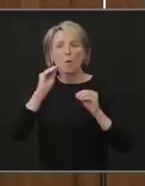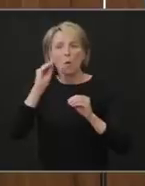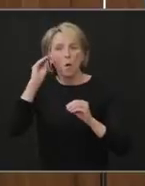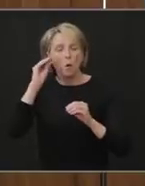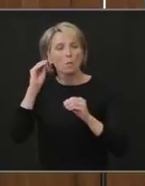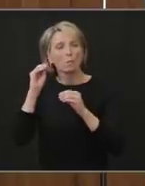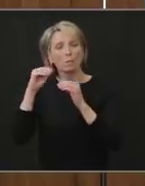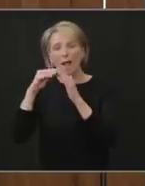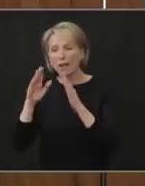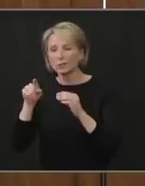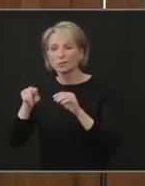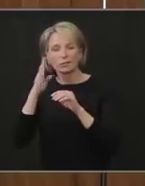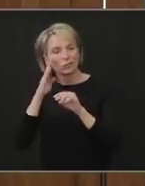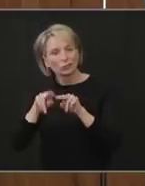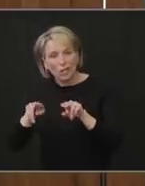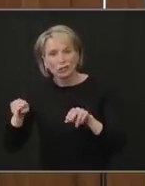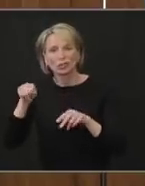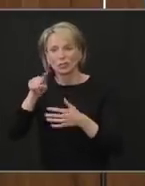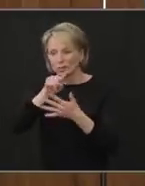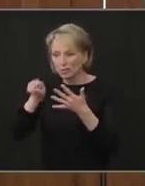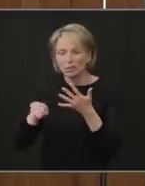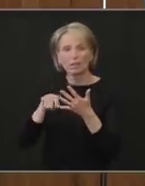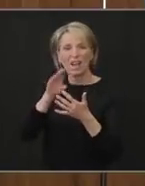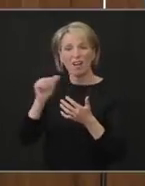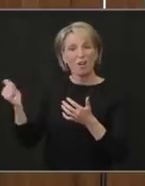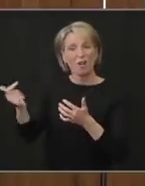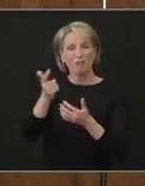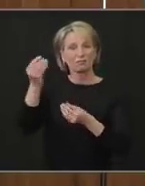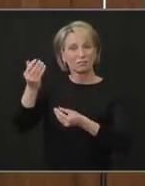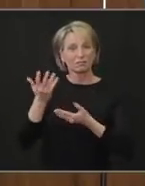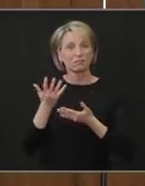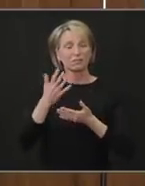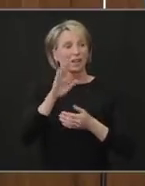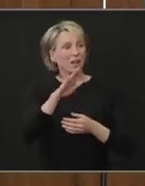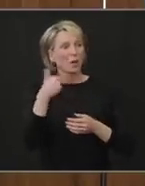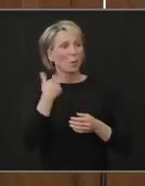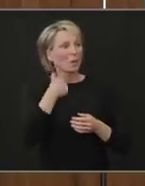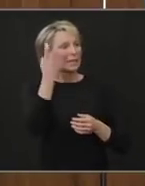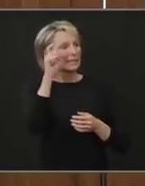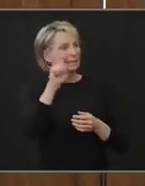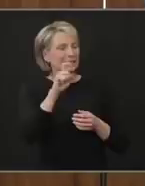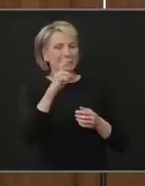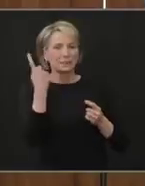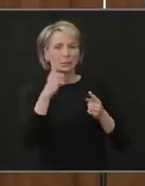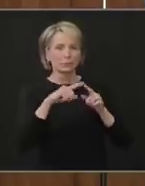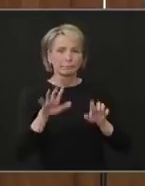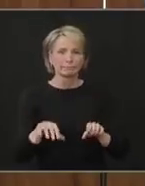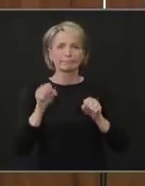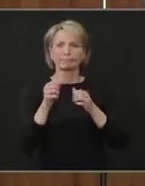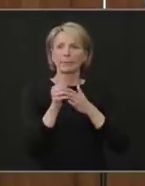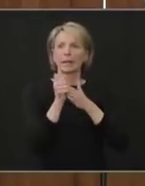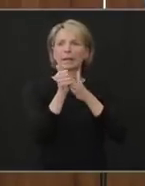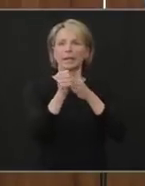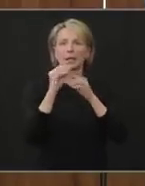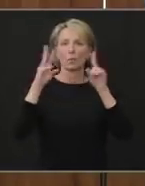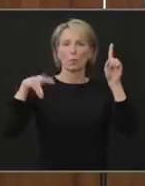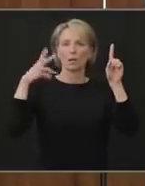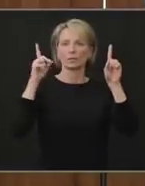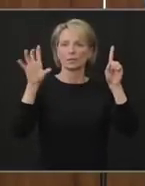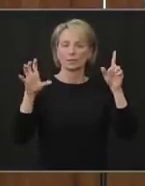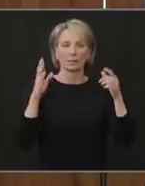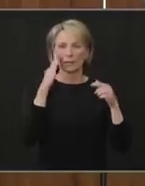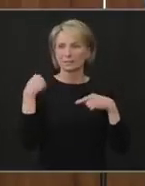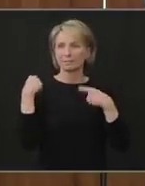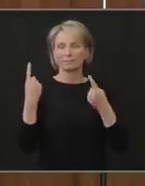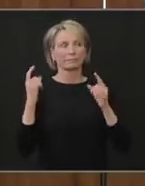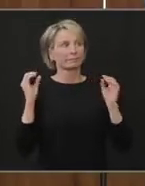small businesses. And what they have said to me is they need leadership in Washington, D.C., and it has been lacking